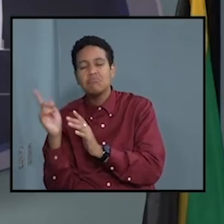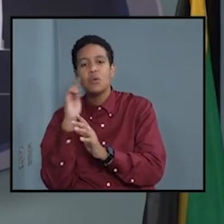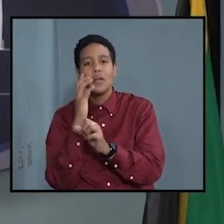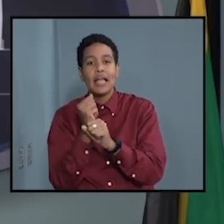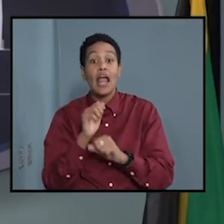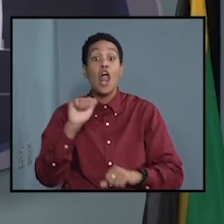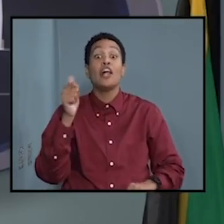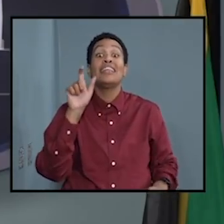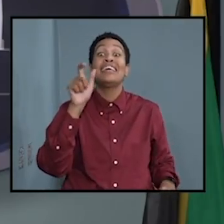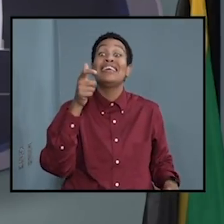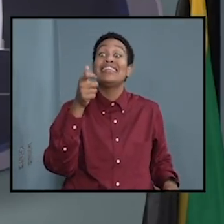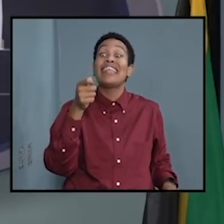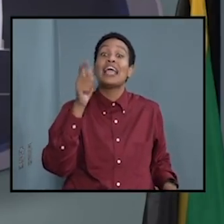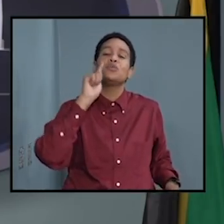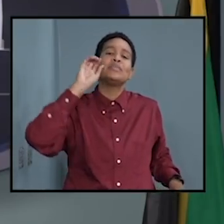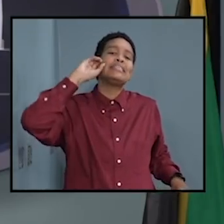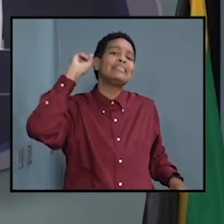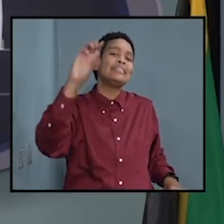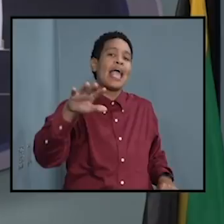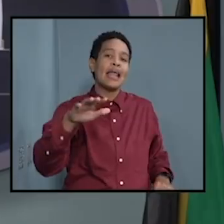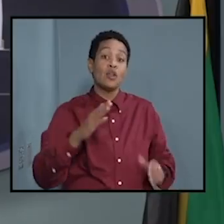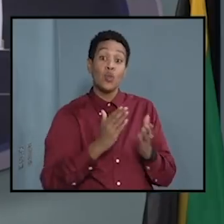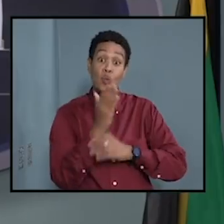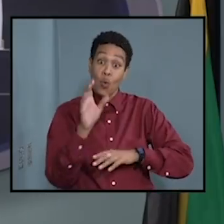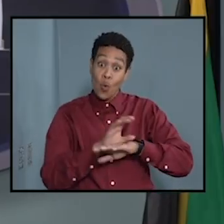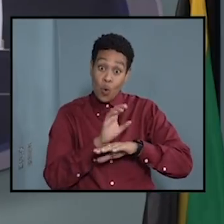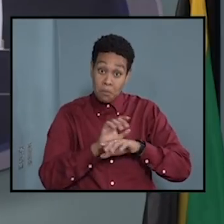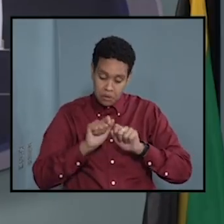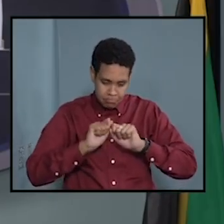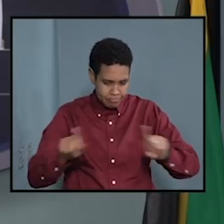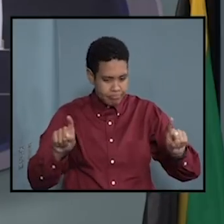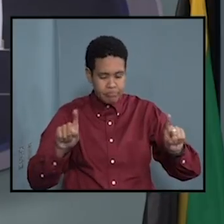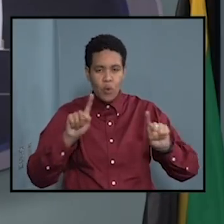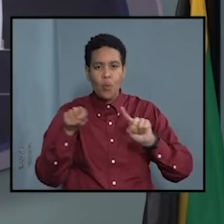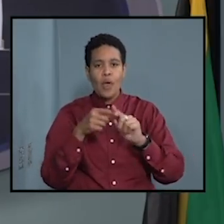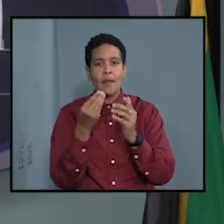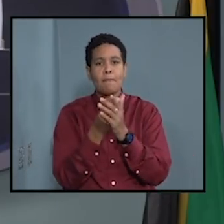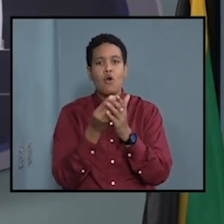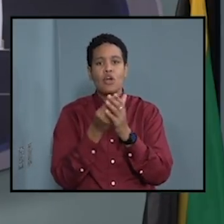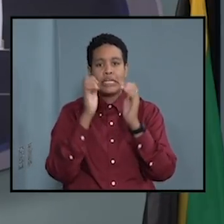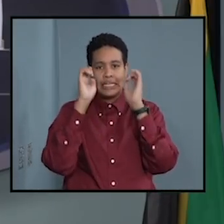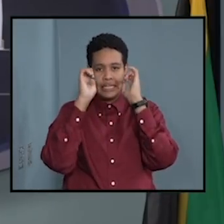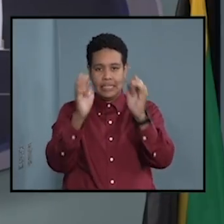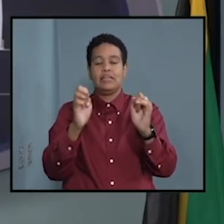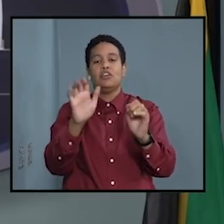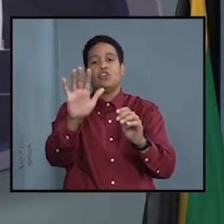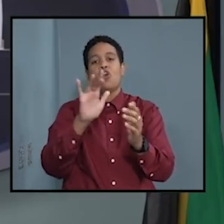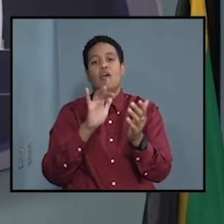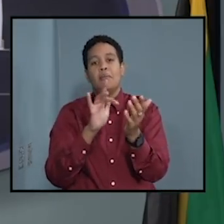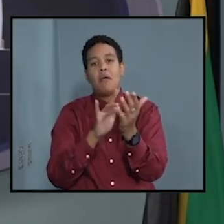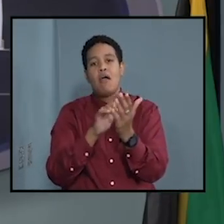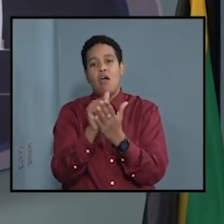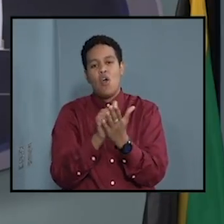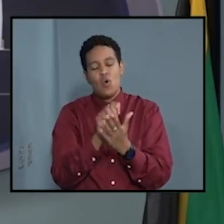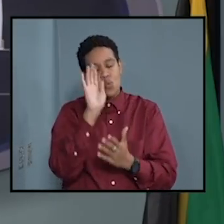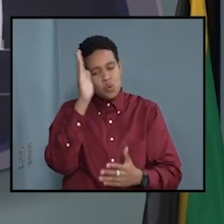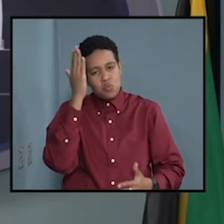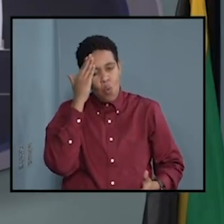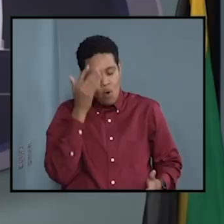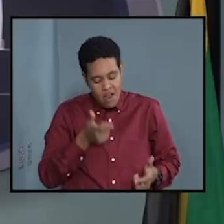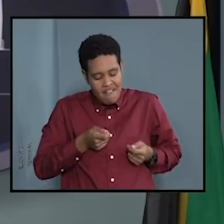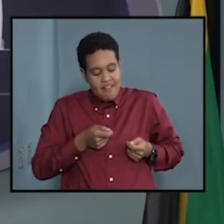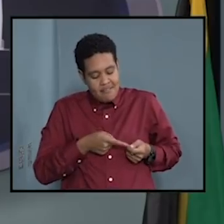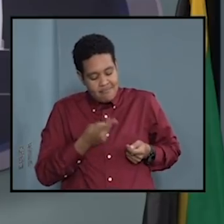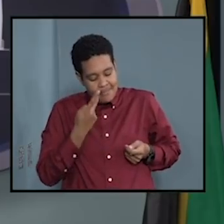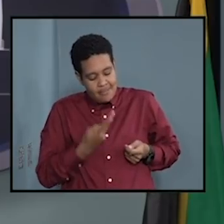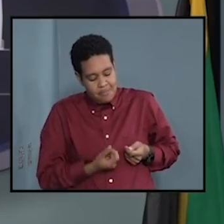be sent automatically computer-generated when those grants have been paid over to financial institutions